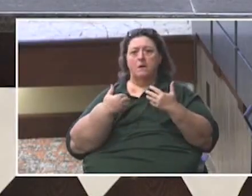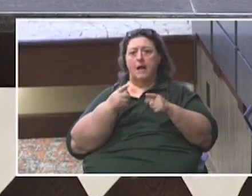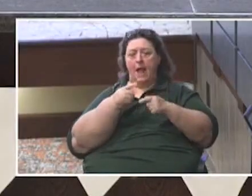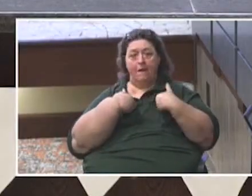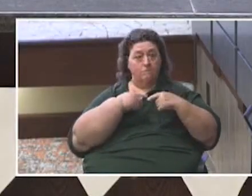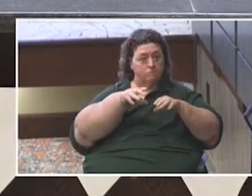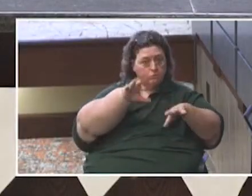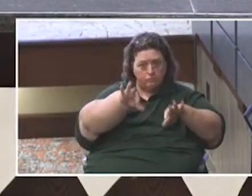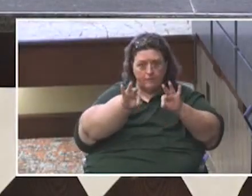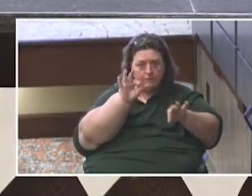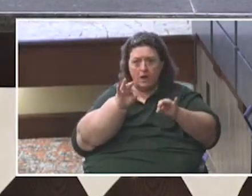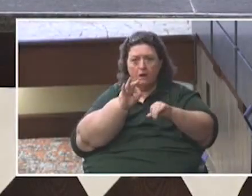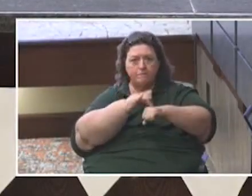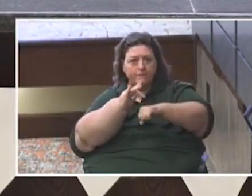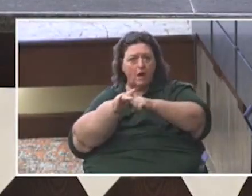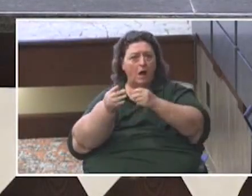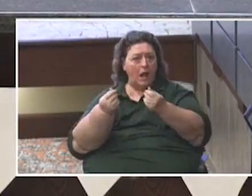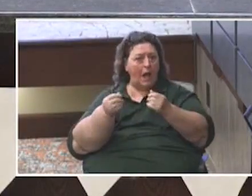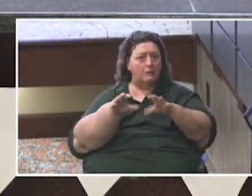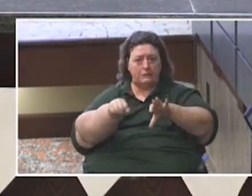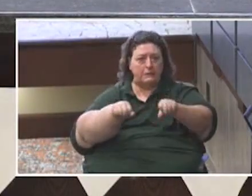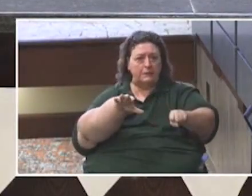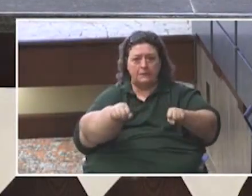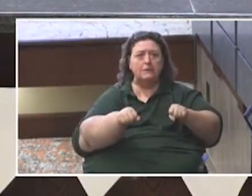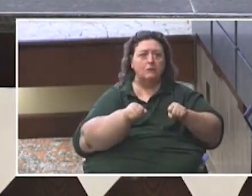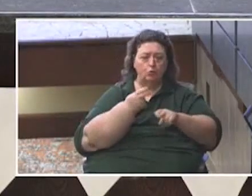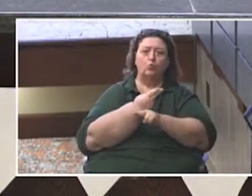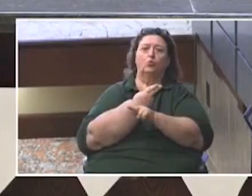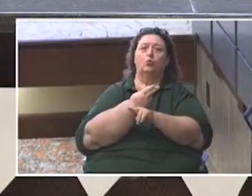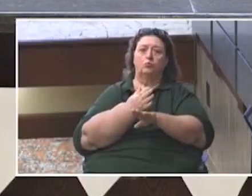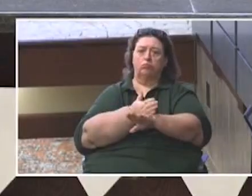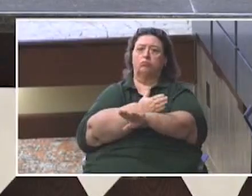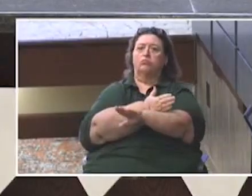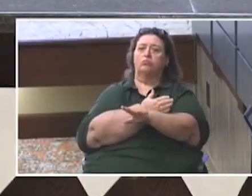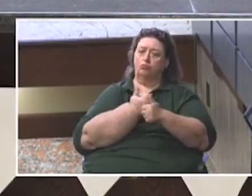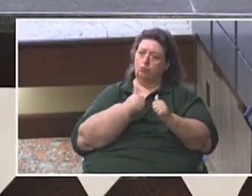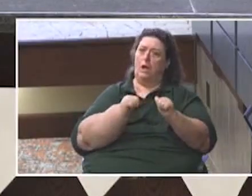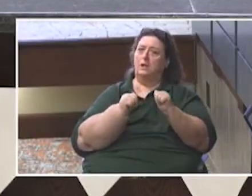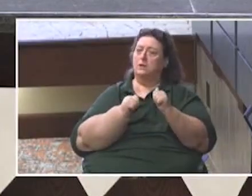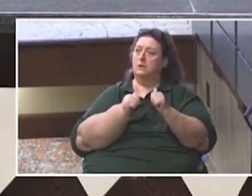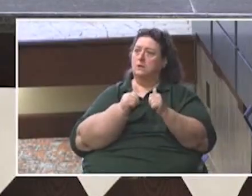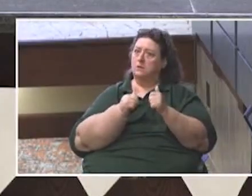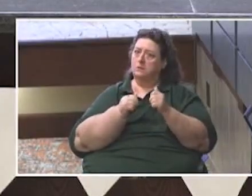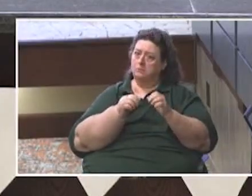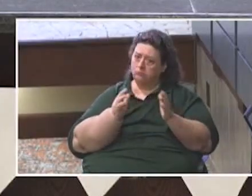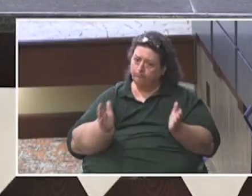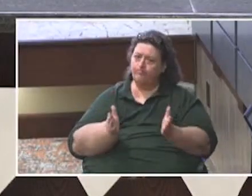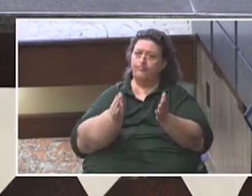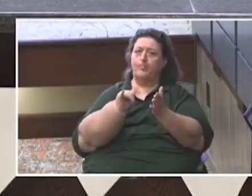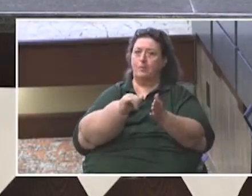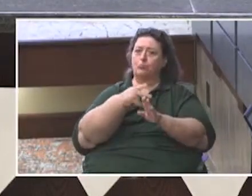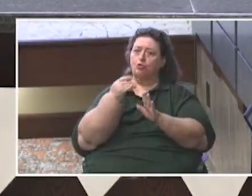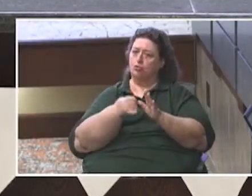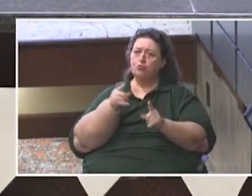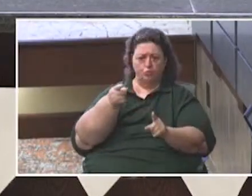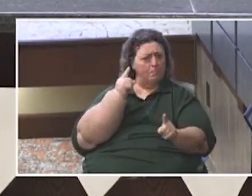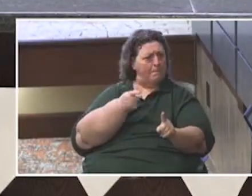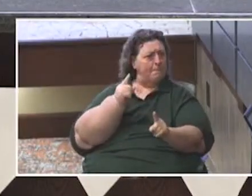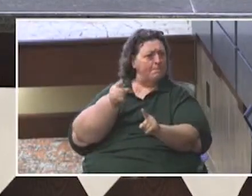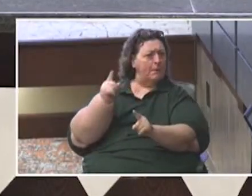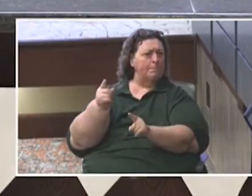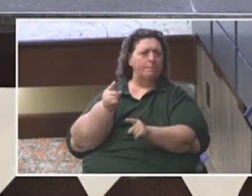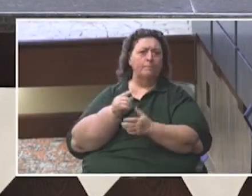land, and serving the populations of seniors and disabled is what we're trying to do in these projects. And I think you're hitting the mark on a lot